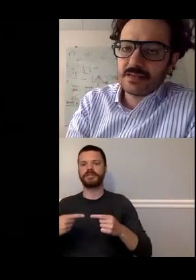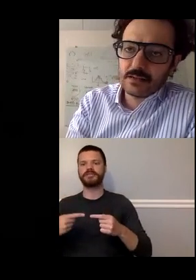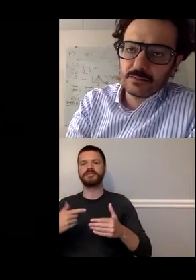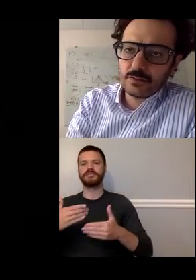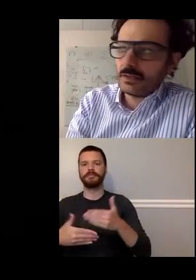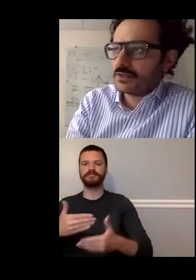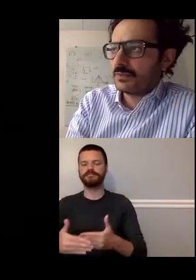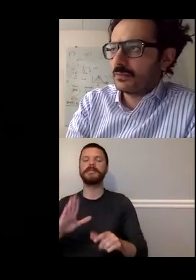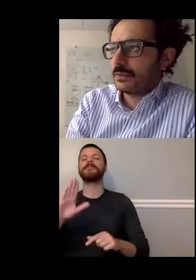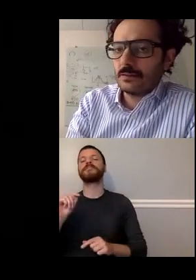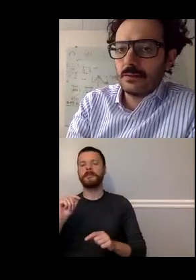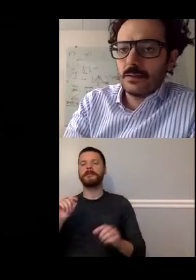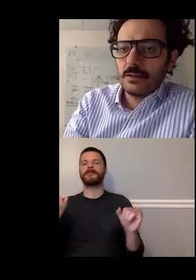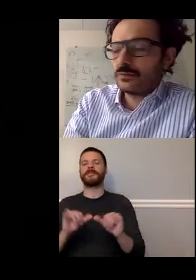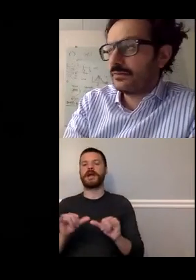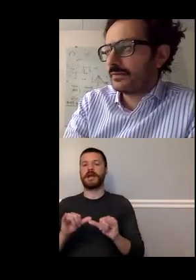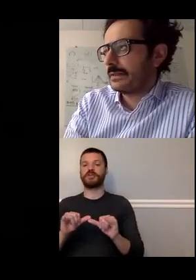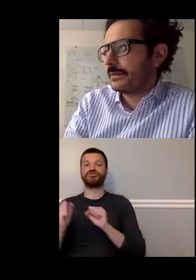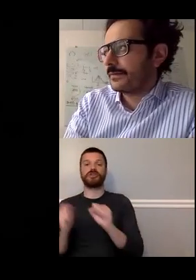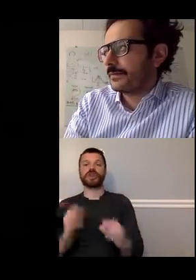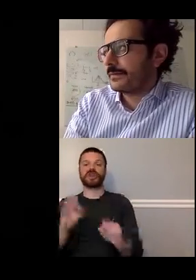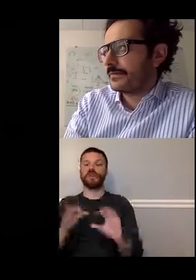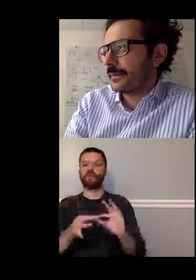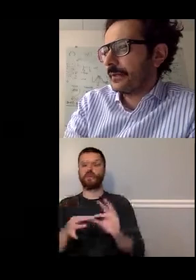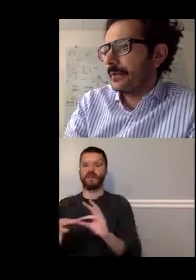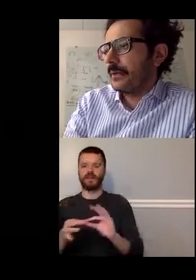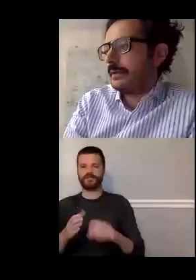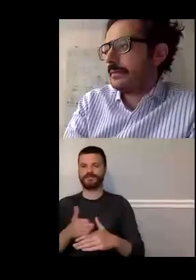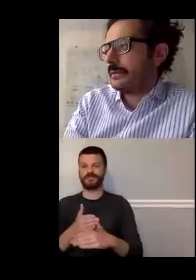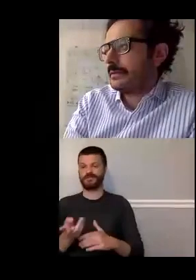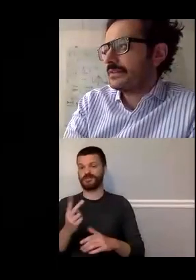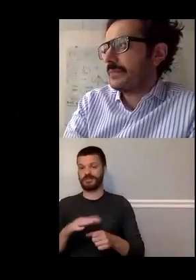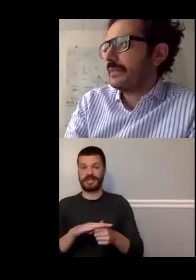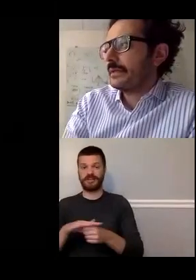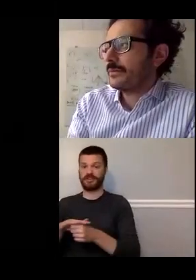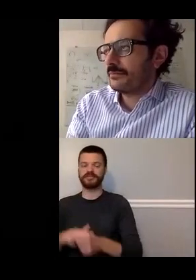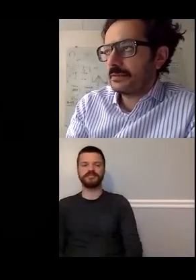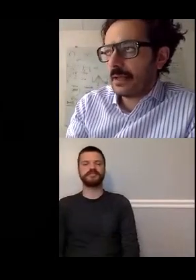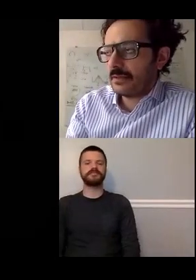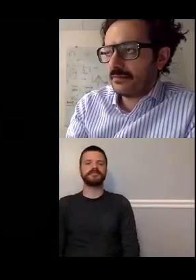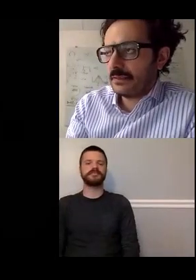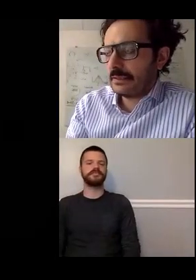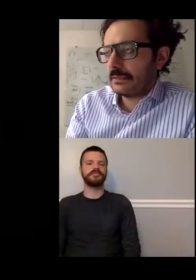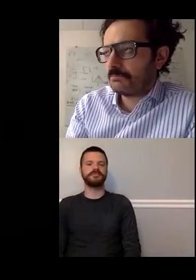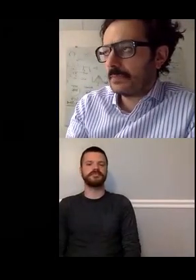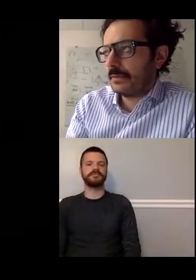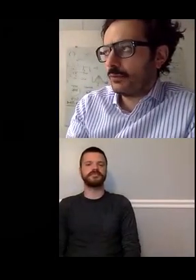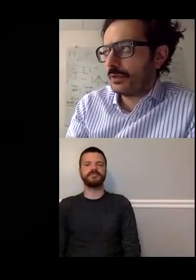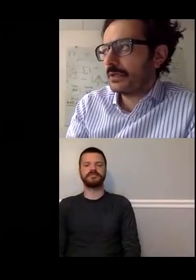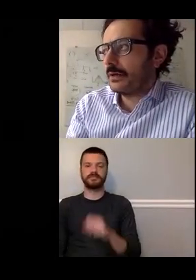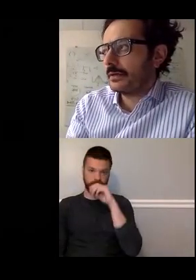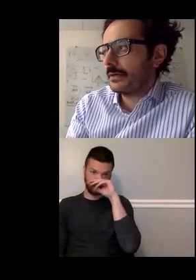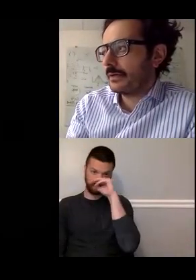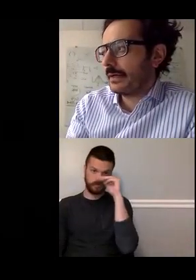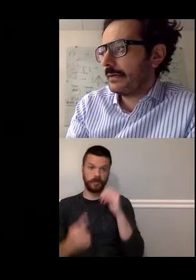the strength of correlation between 2 different areas. And something that we have been actively